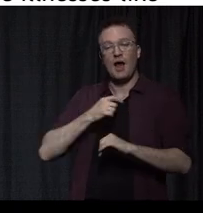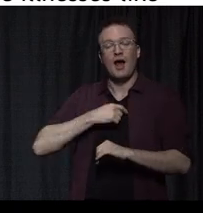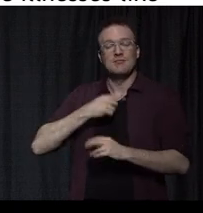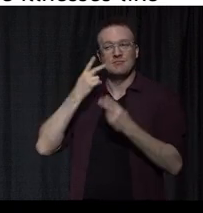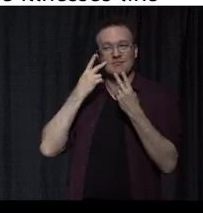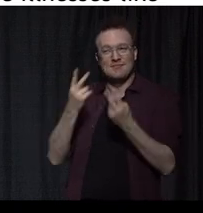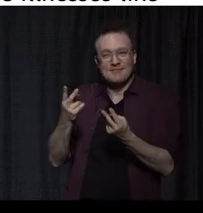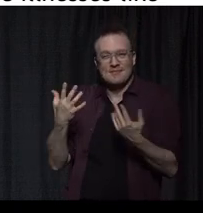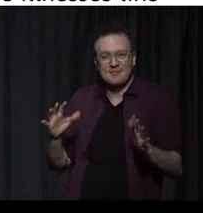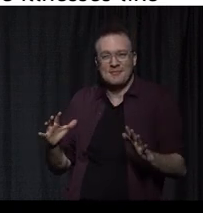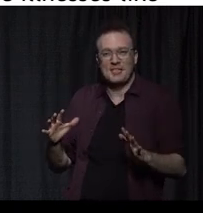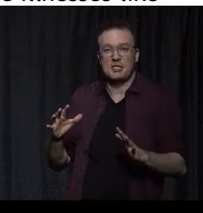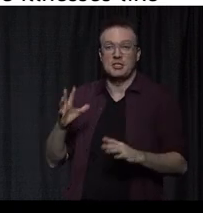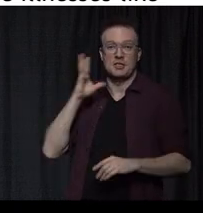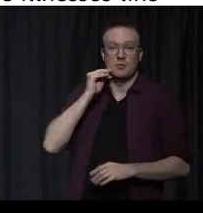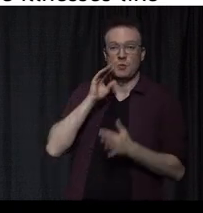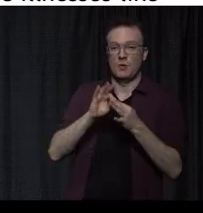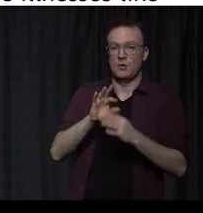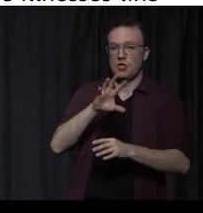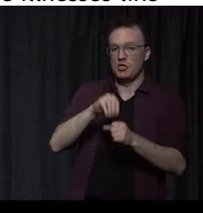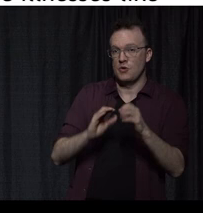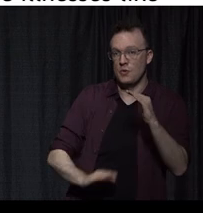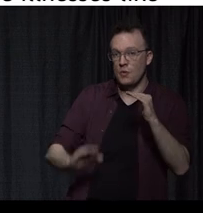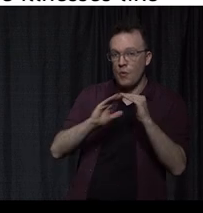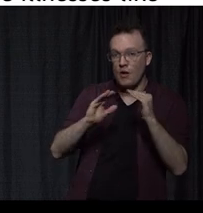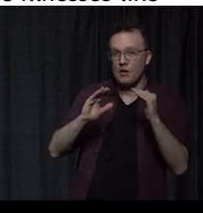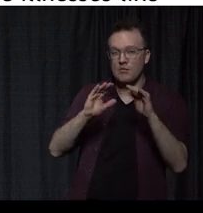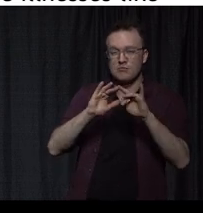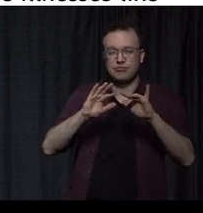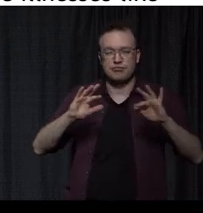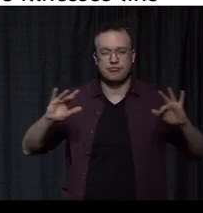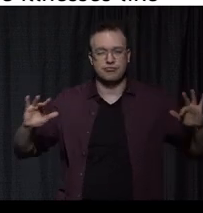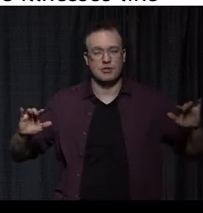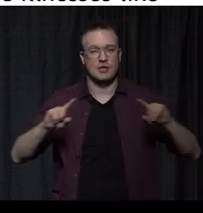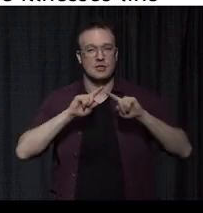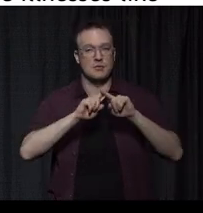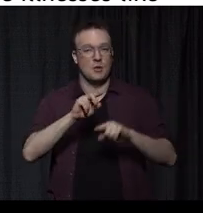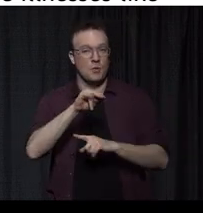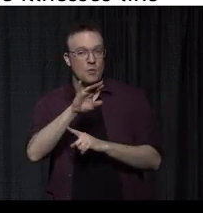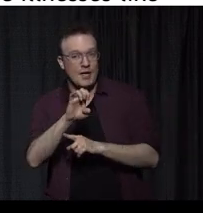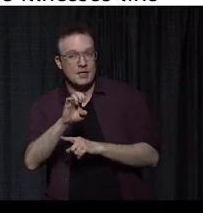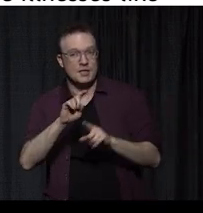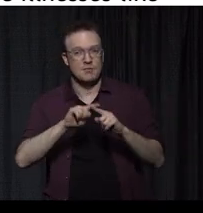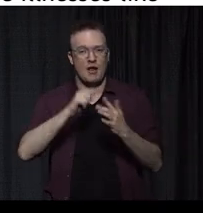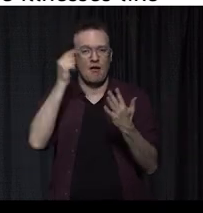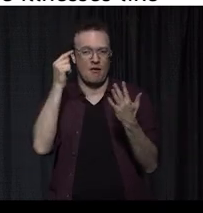that experiences of gender equality varied widely depending on race and other